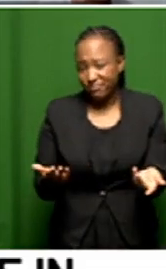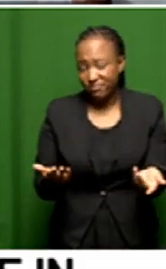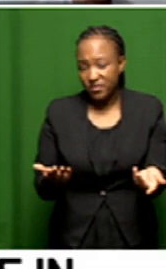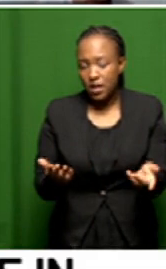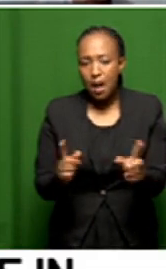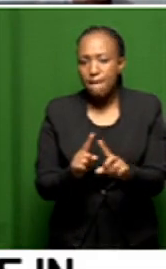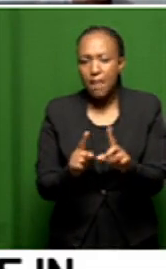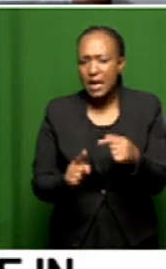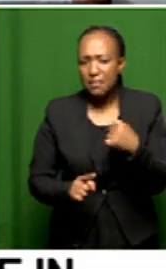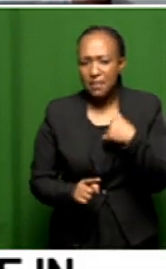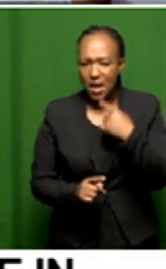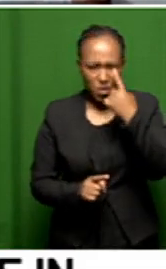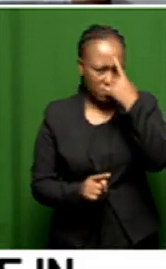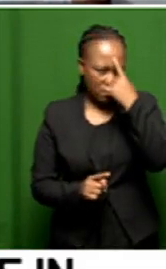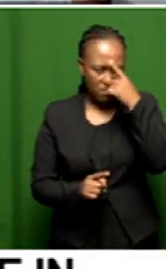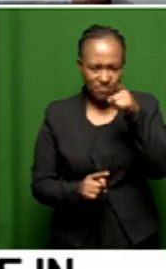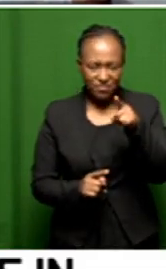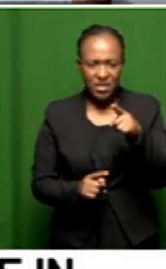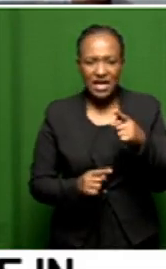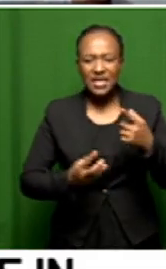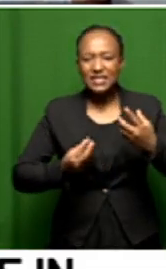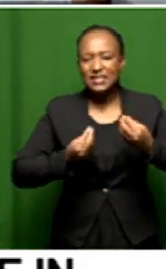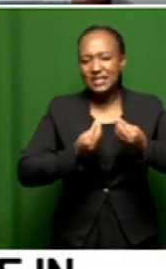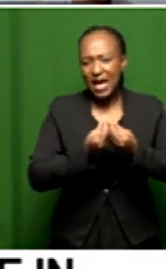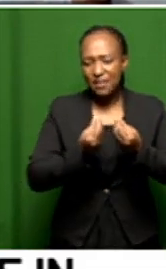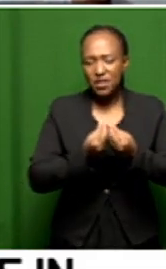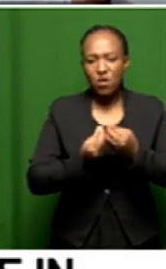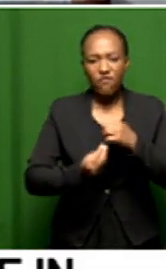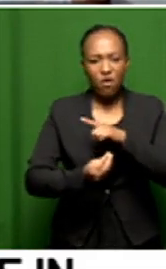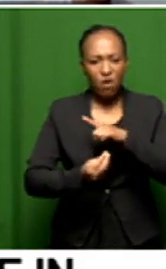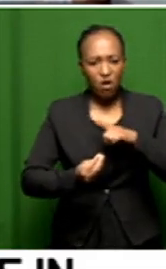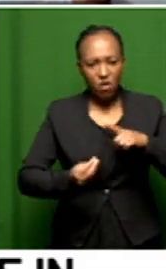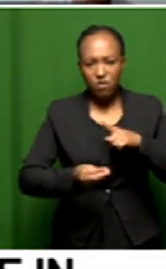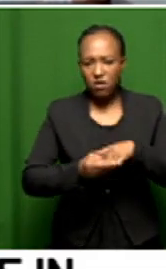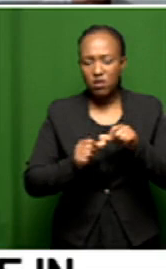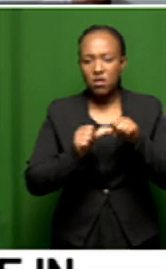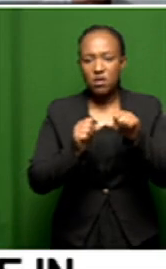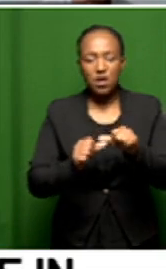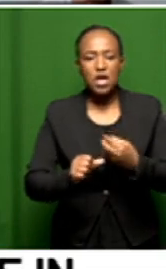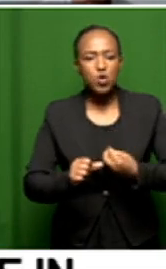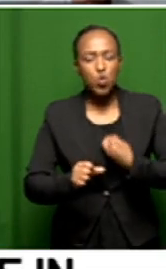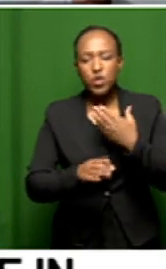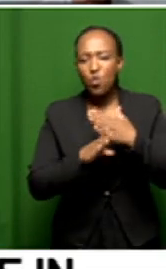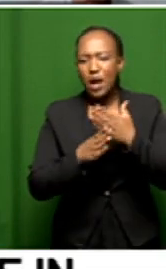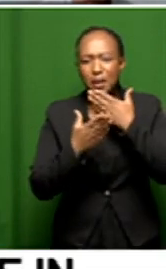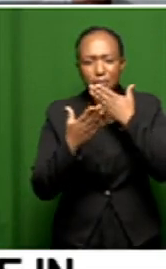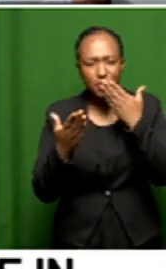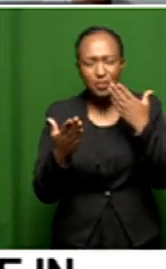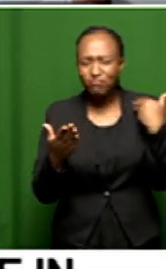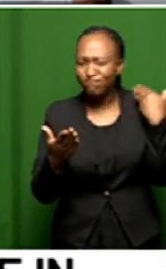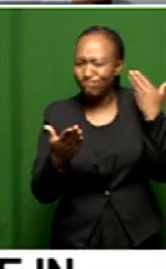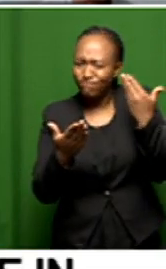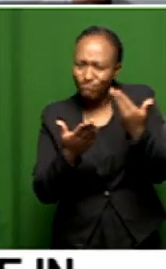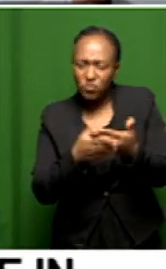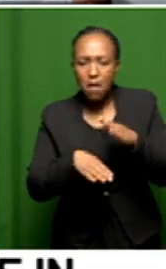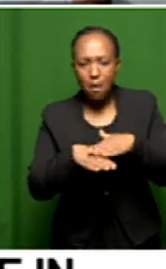as youth that is something that because for the longest of time, youth unemployment has been an issue. And then